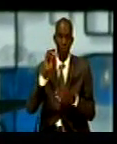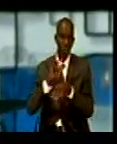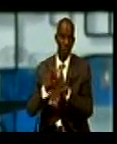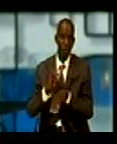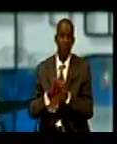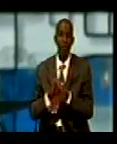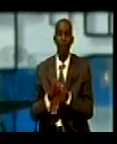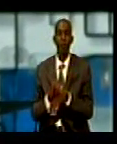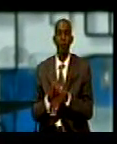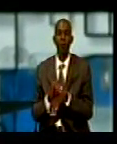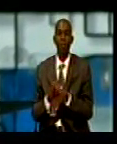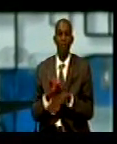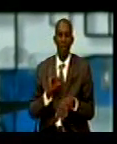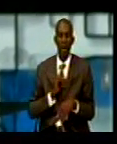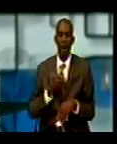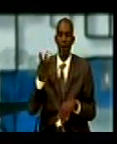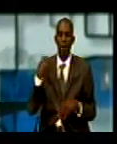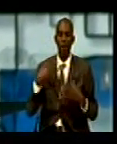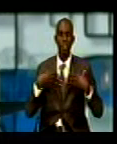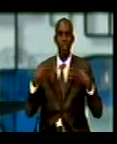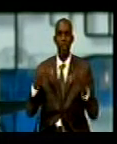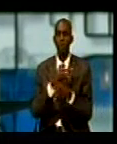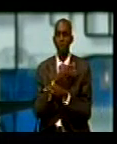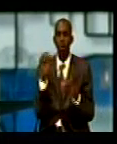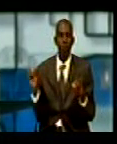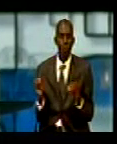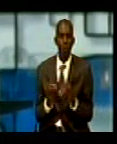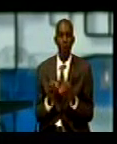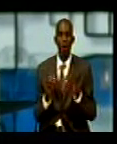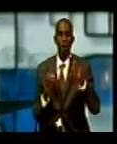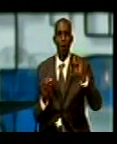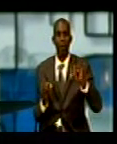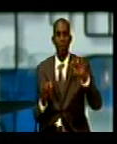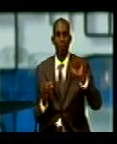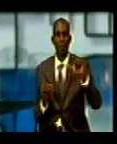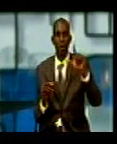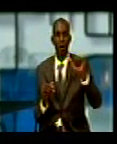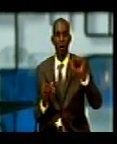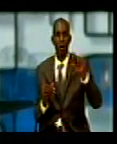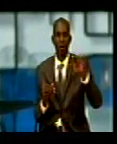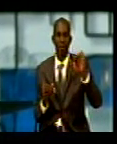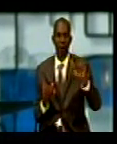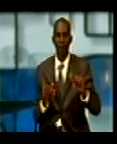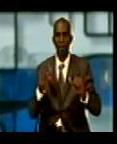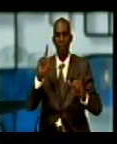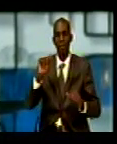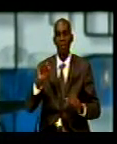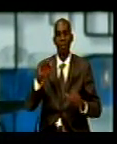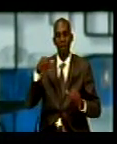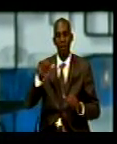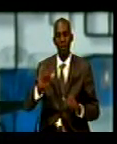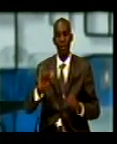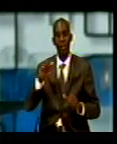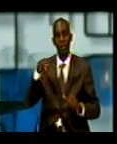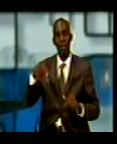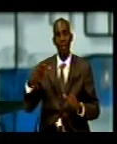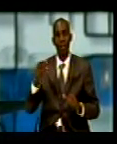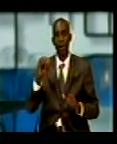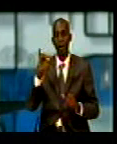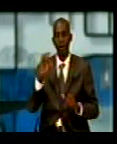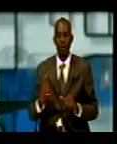more symptoms of malaria and typhoid as I'm writing now. Praise the